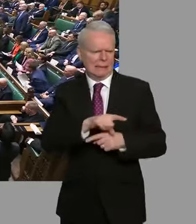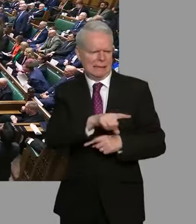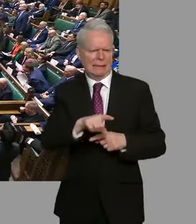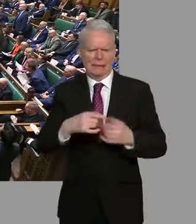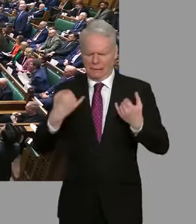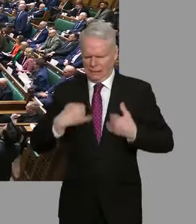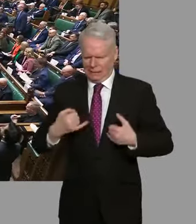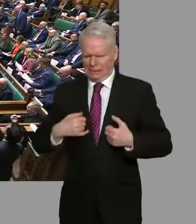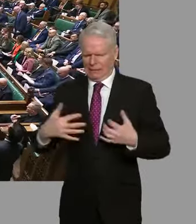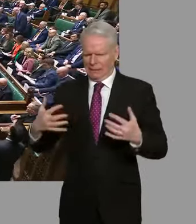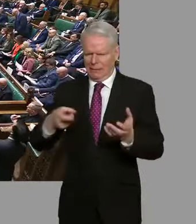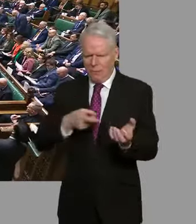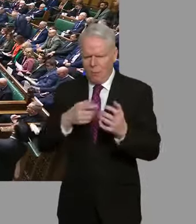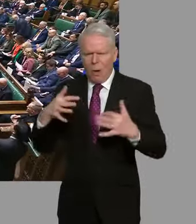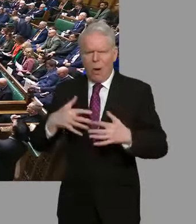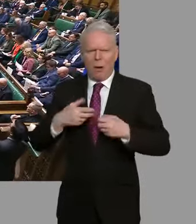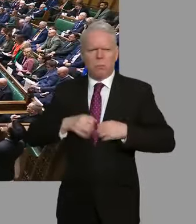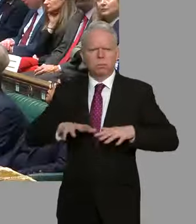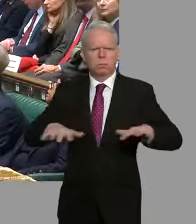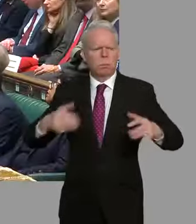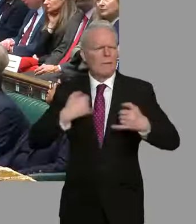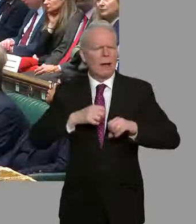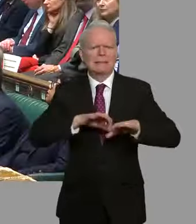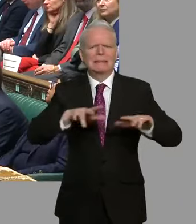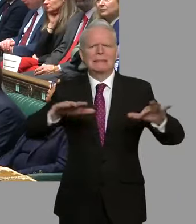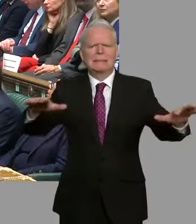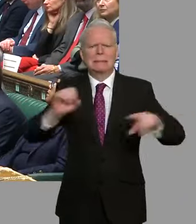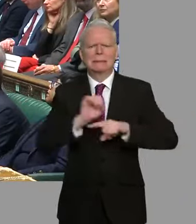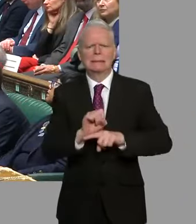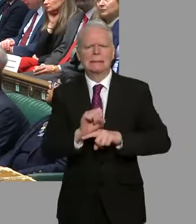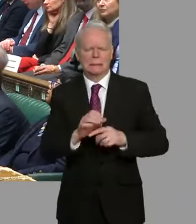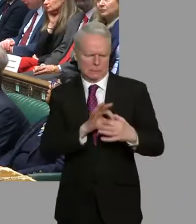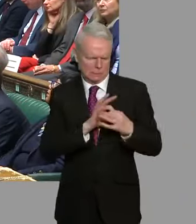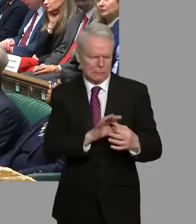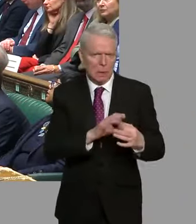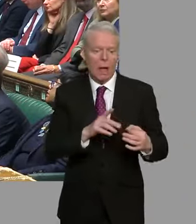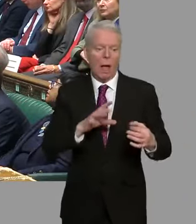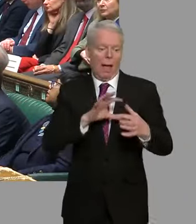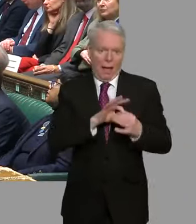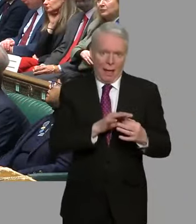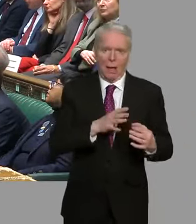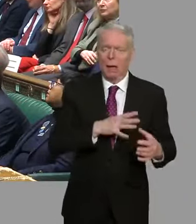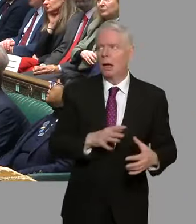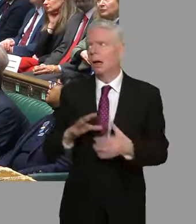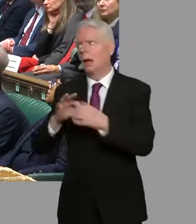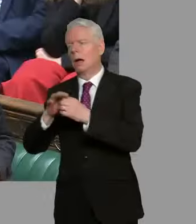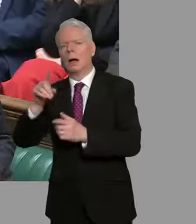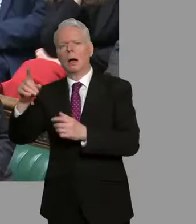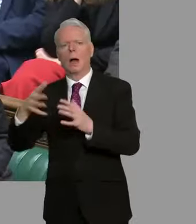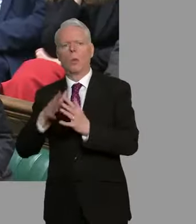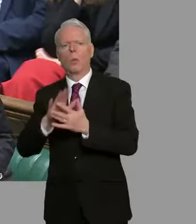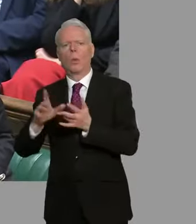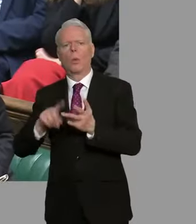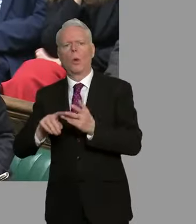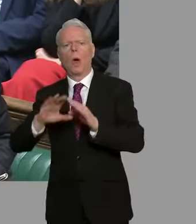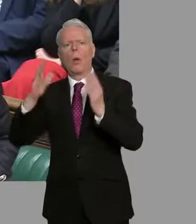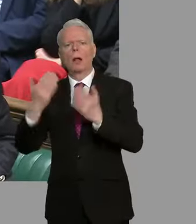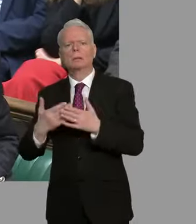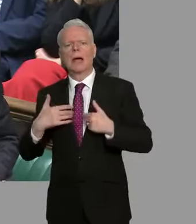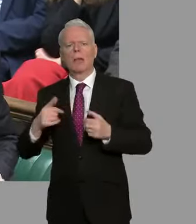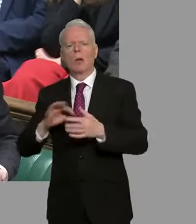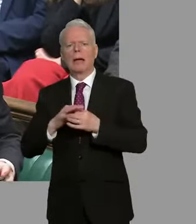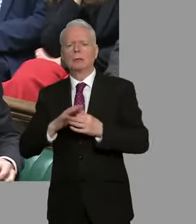Thank you, Mr. Speaker. The Employment Rights Bill is urgently needed especially given the exploitation of